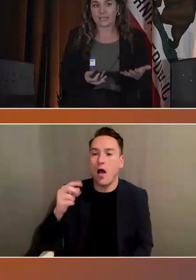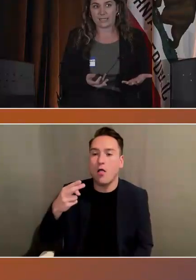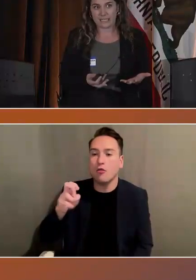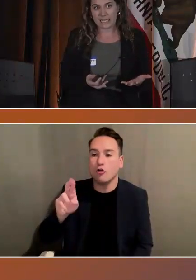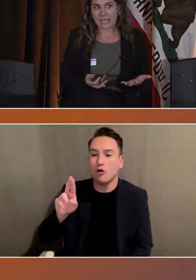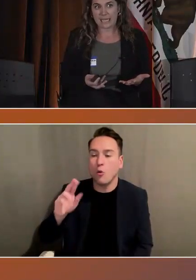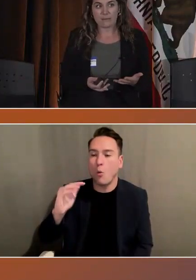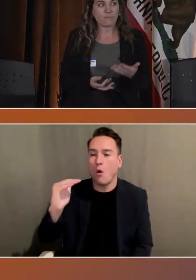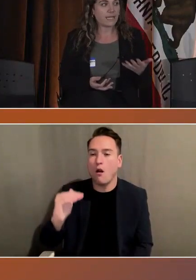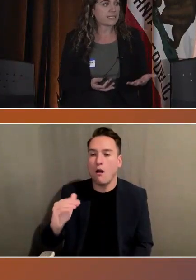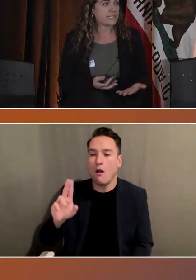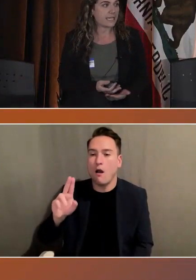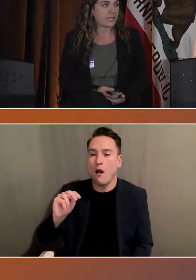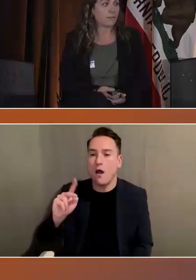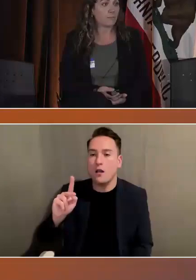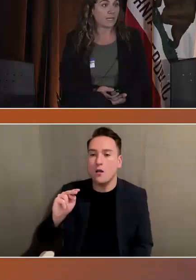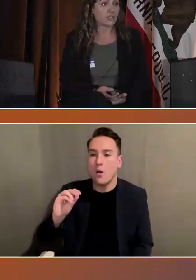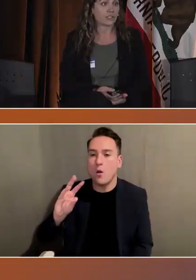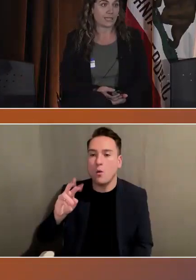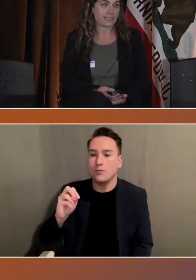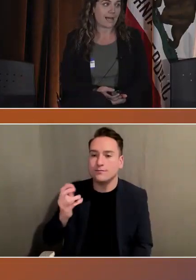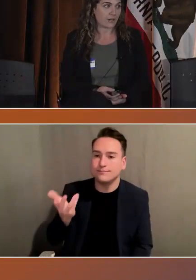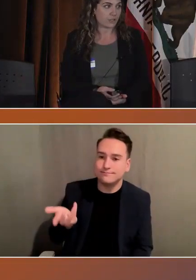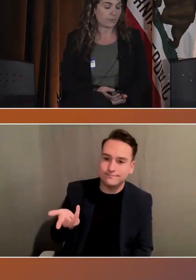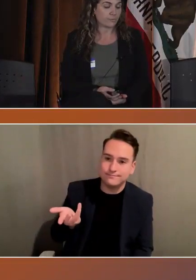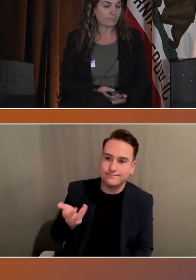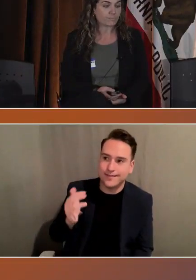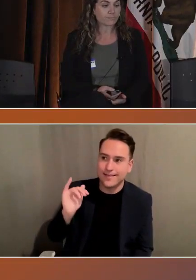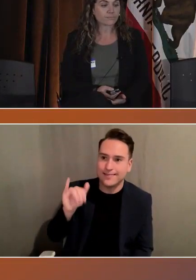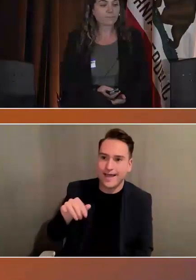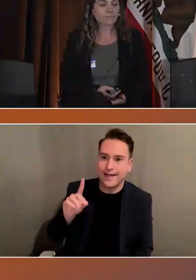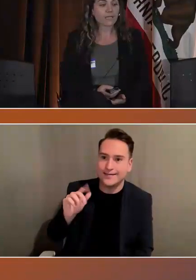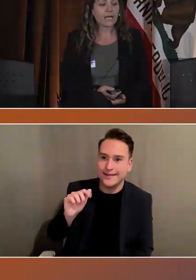at the end of the day makes the data much less actionable.